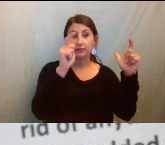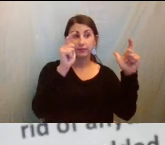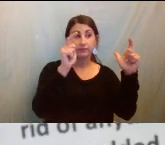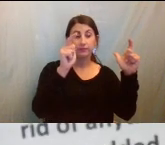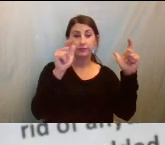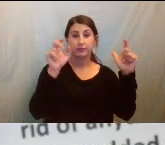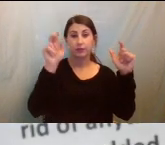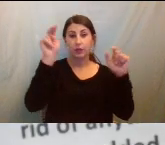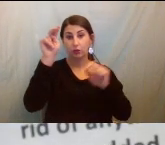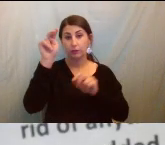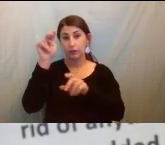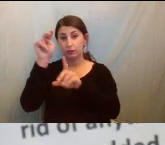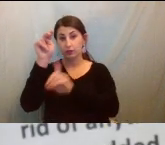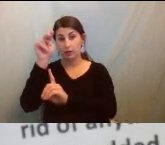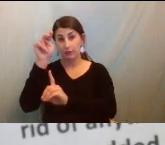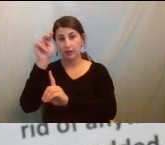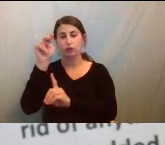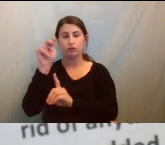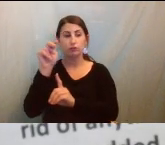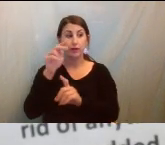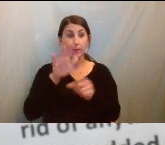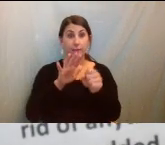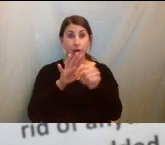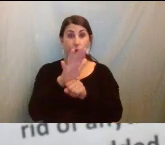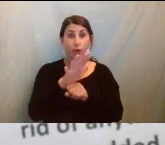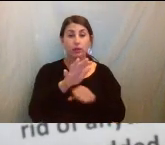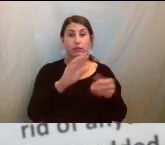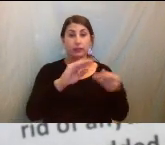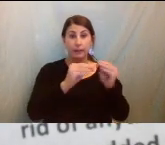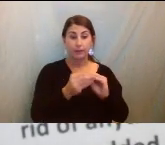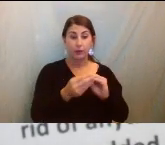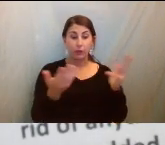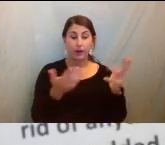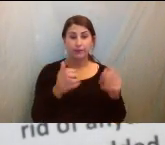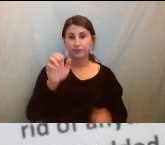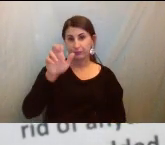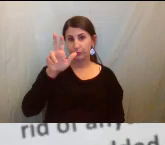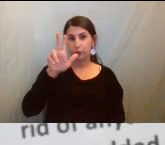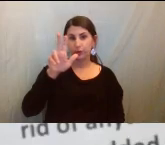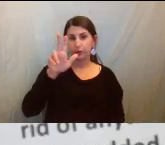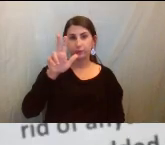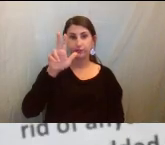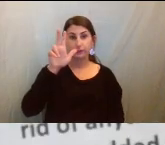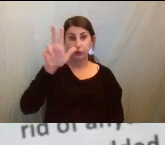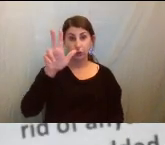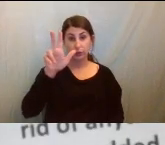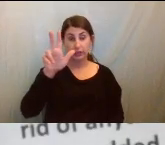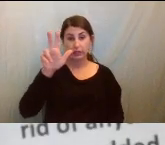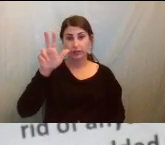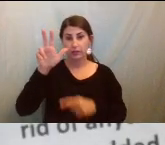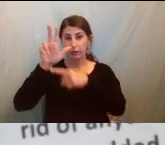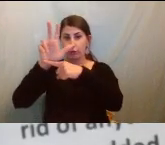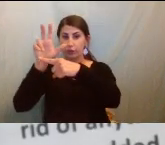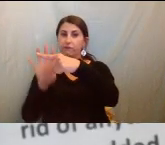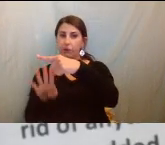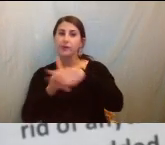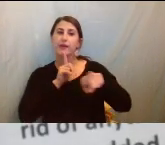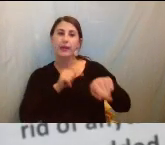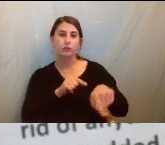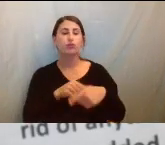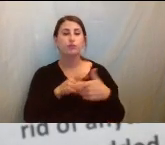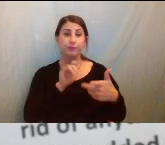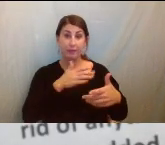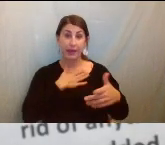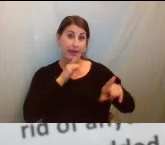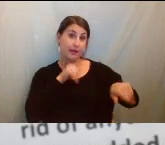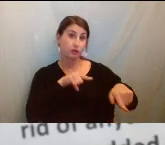one, numerator, denominator. Here's my whole number right there, my whole number. So 3 and 3/4.